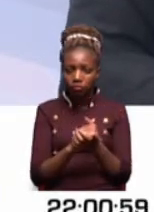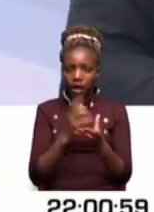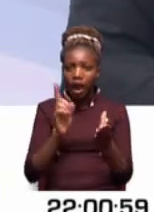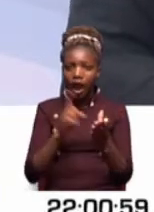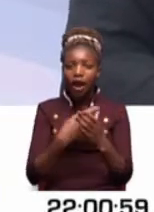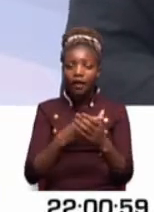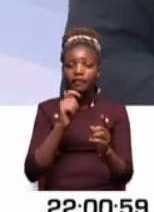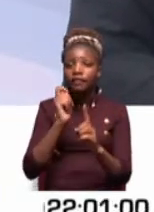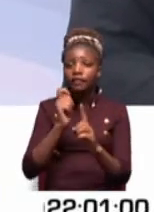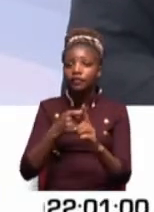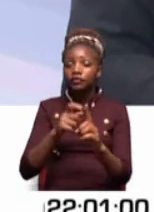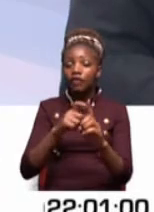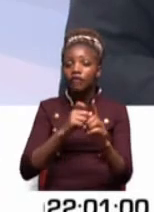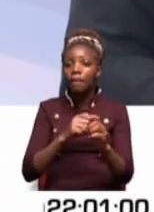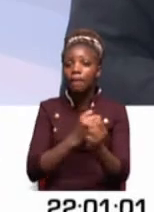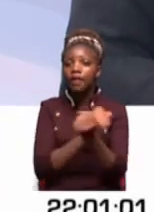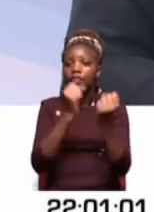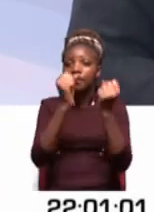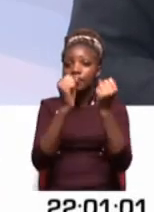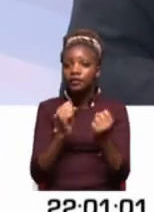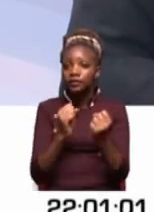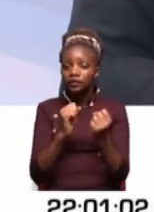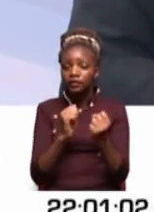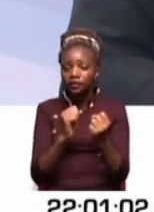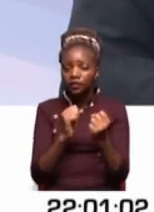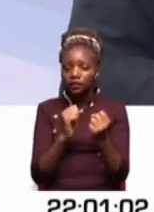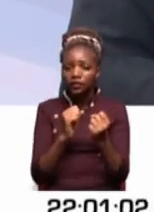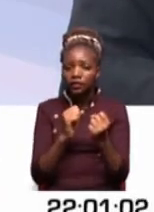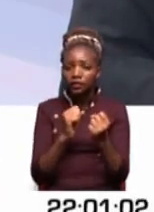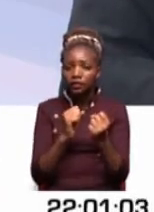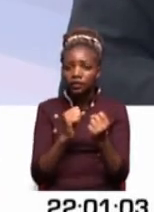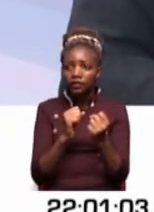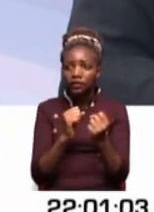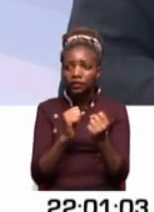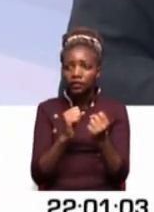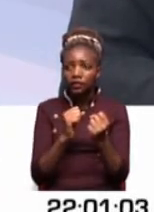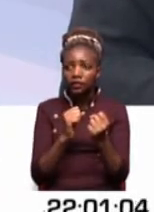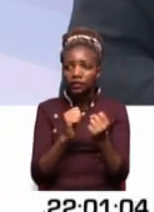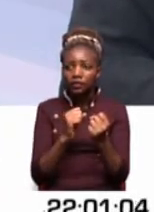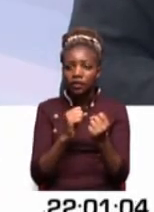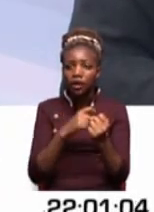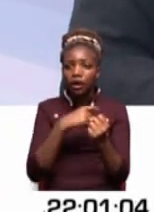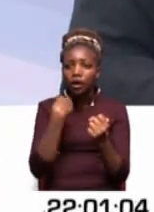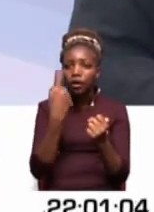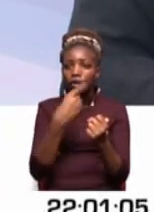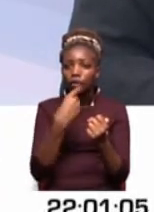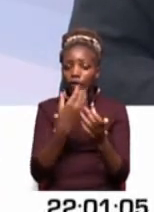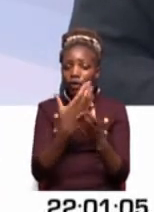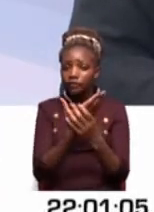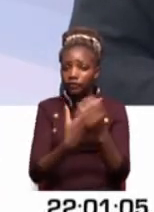the president and is like being tried to be frustrated by his own people.